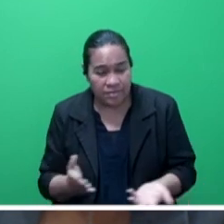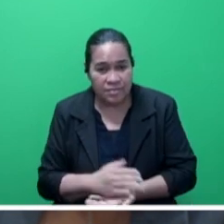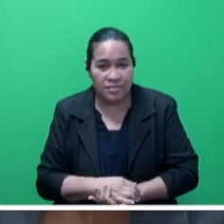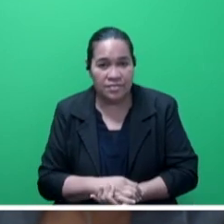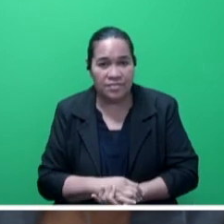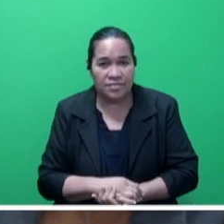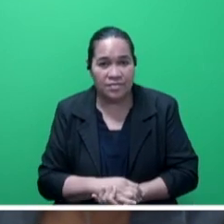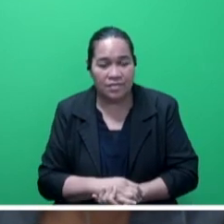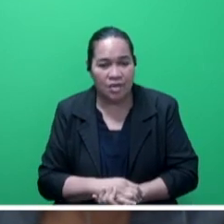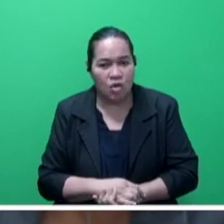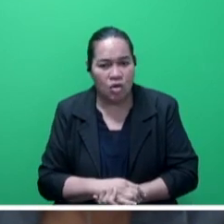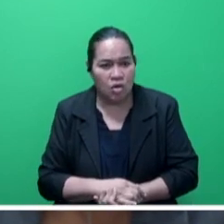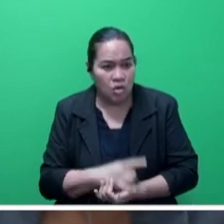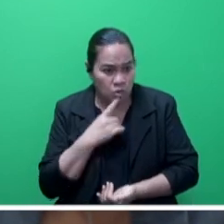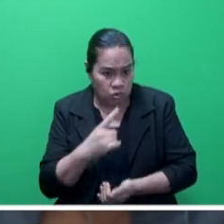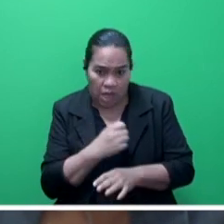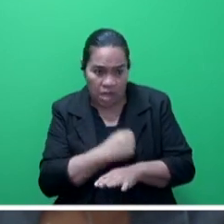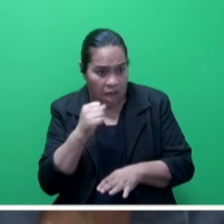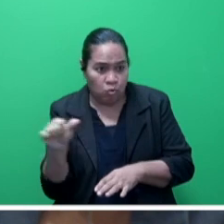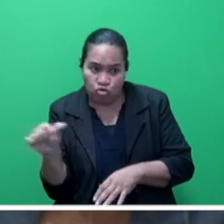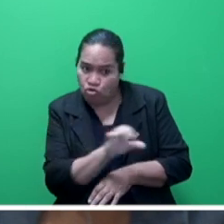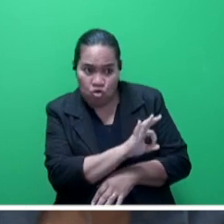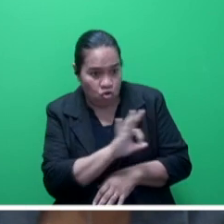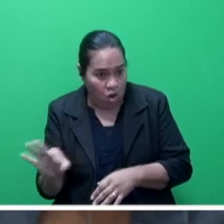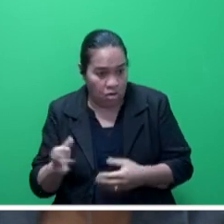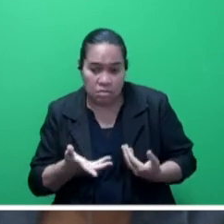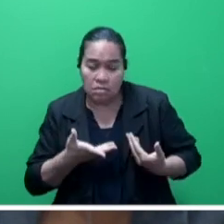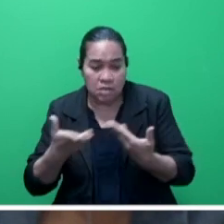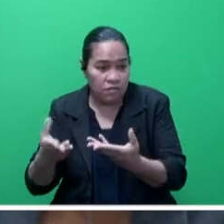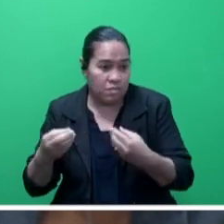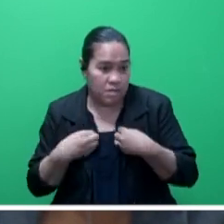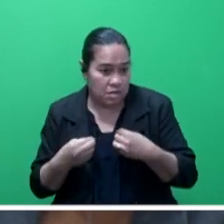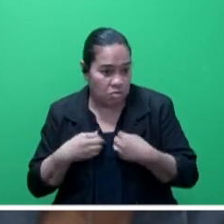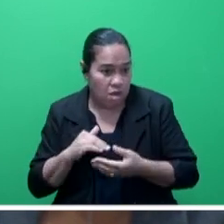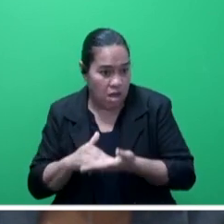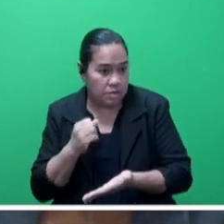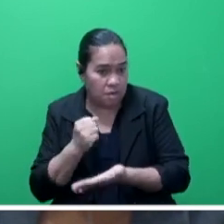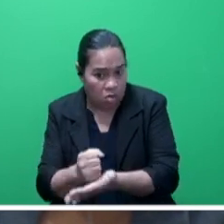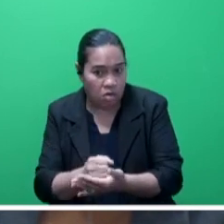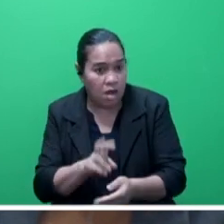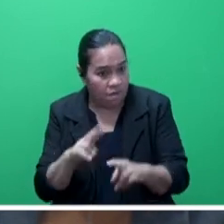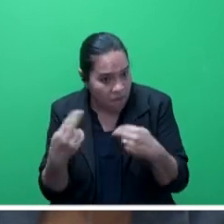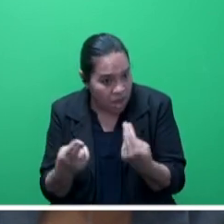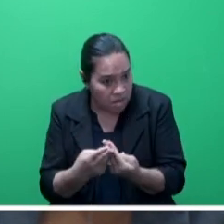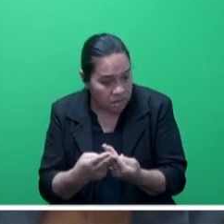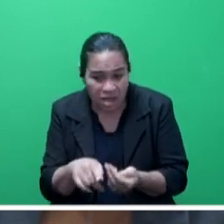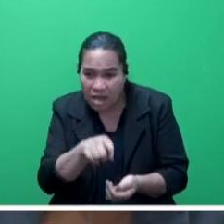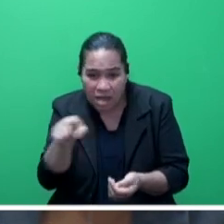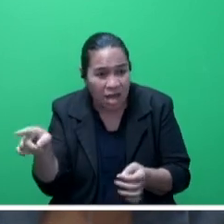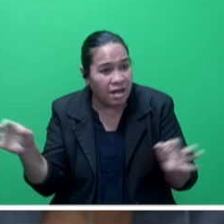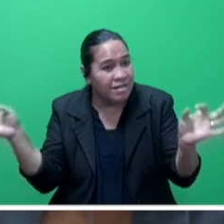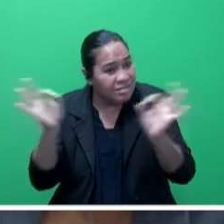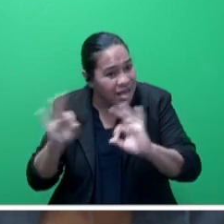Order. We shouldn't have provided financial relief to businesses, Honourable Speaker, and families who had no source